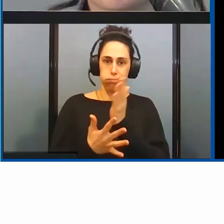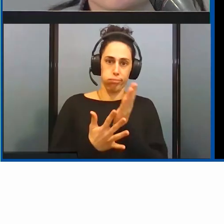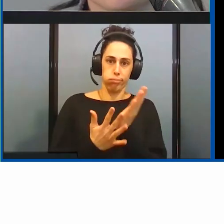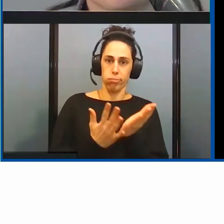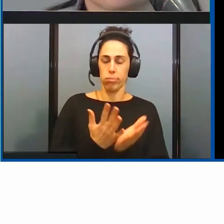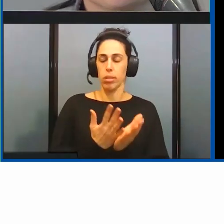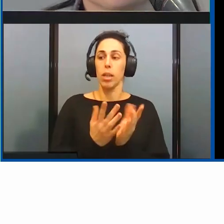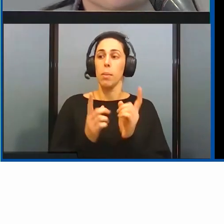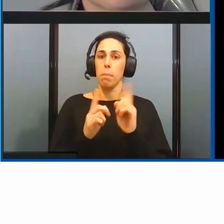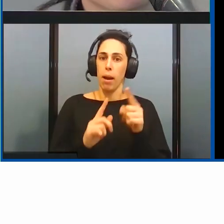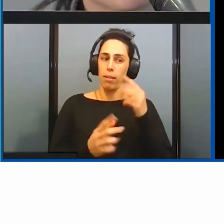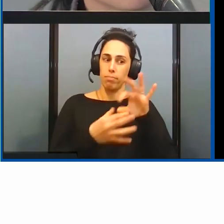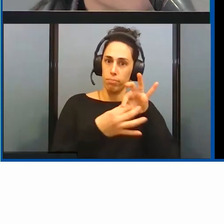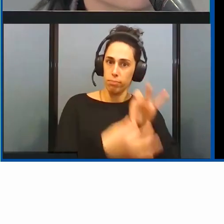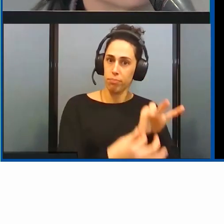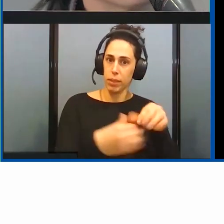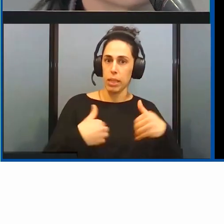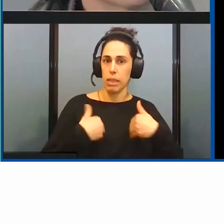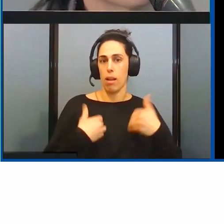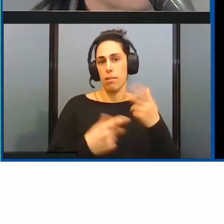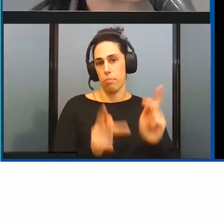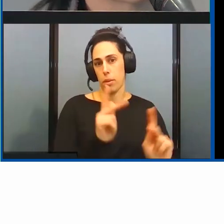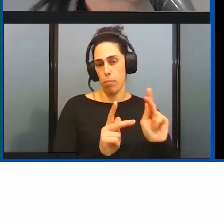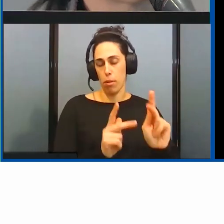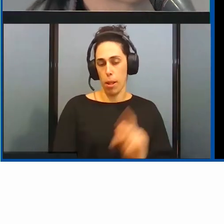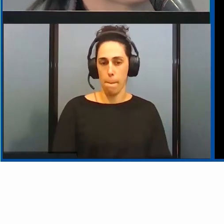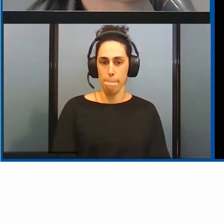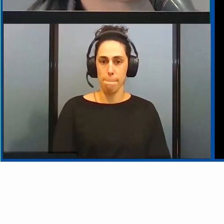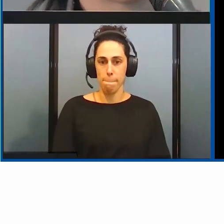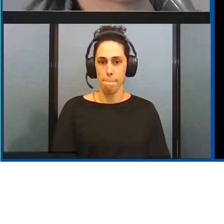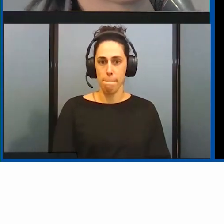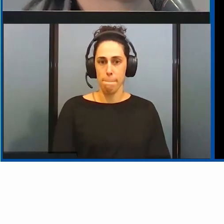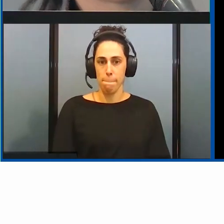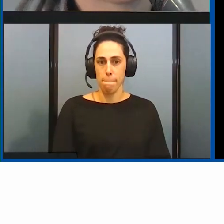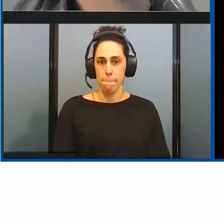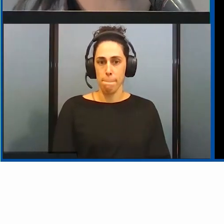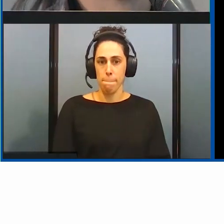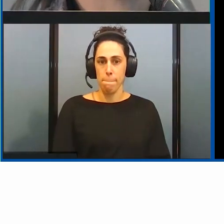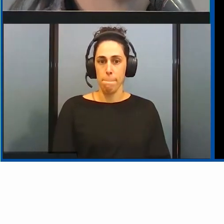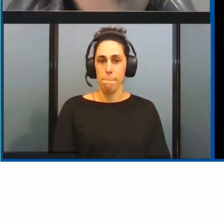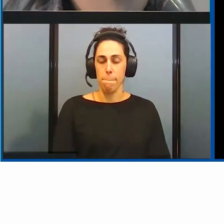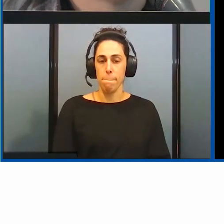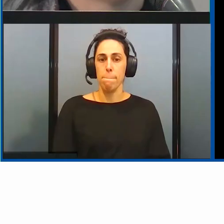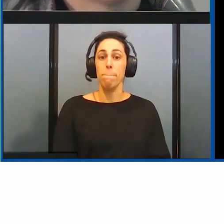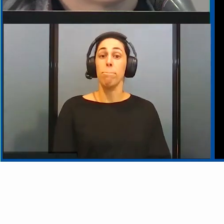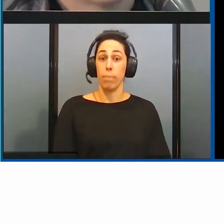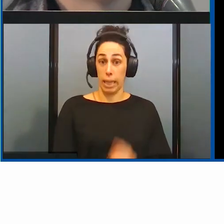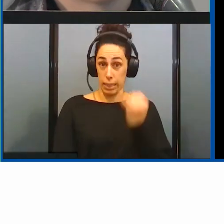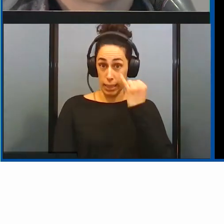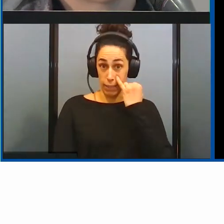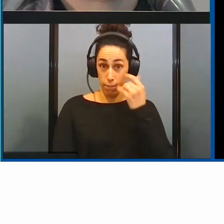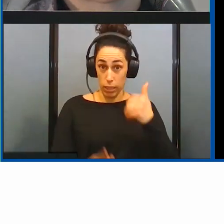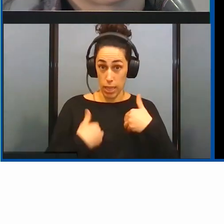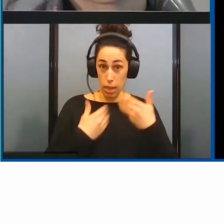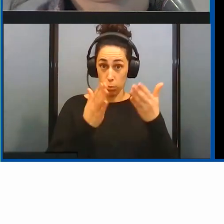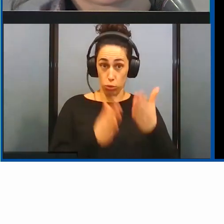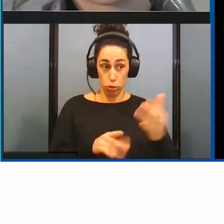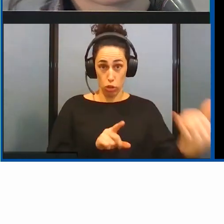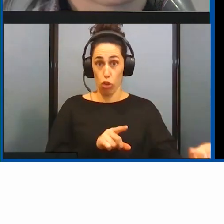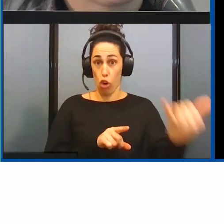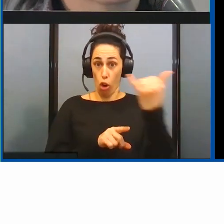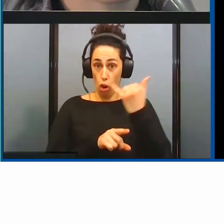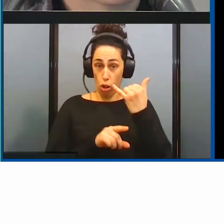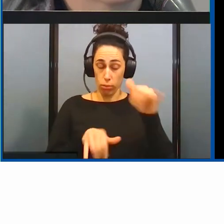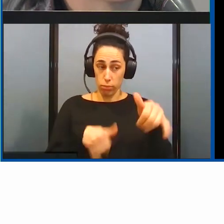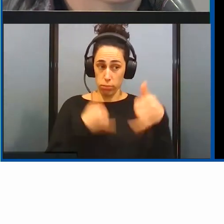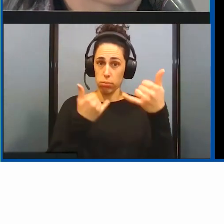We try to be very selective. We give everyone 30 minutes of free legal advice that calls us. And then we're quite